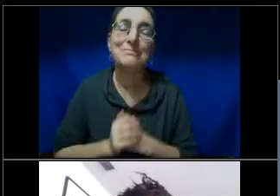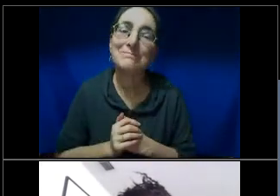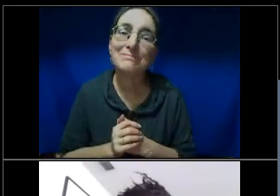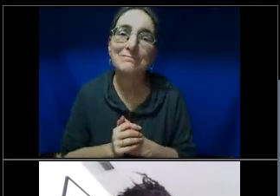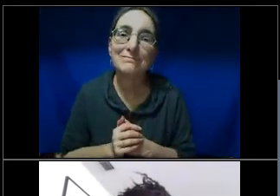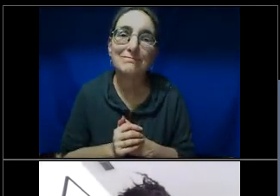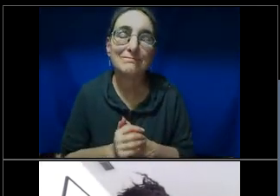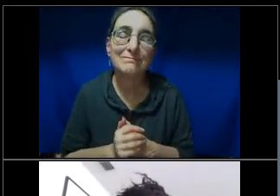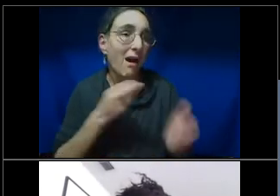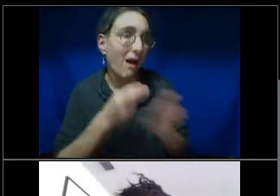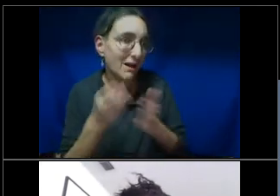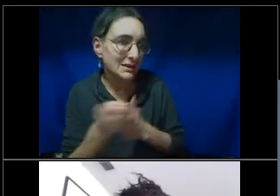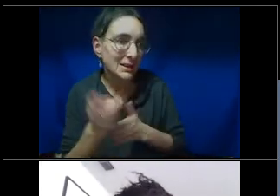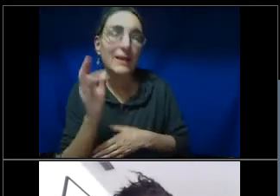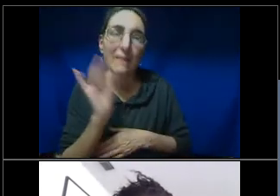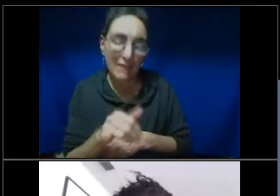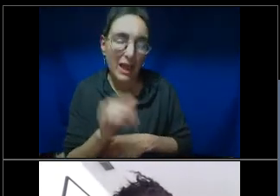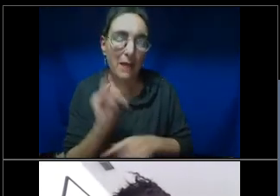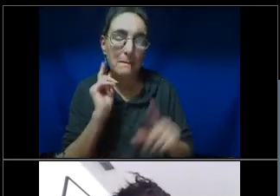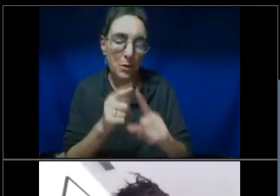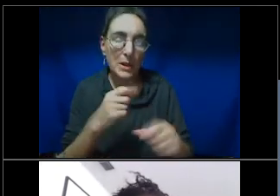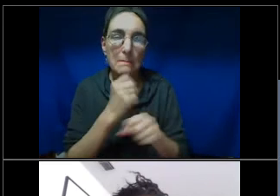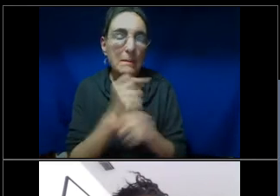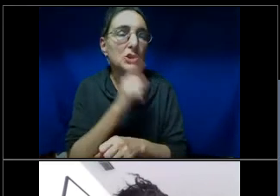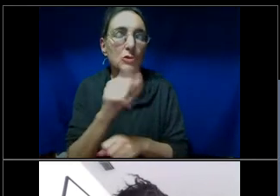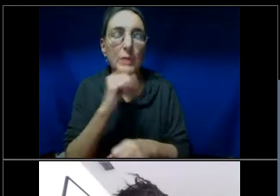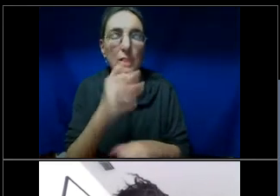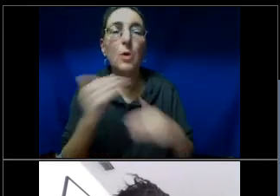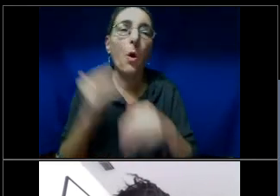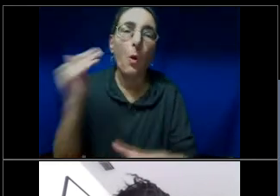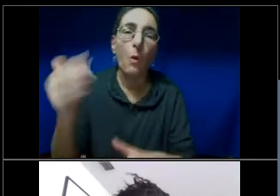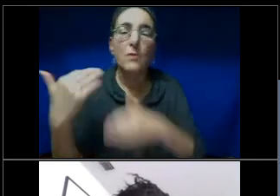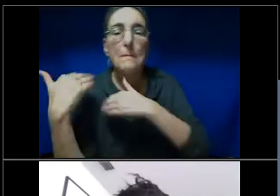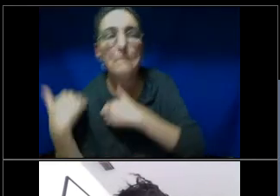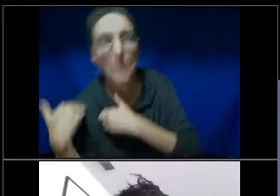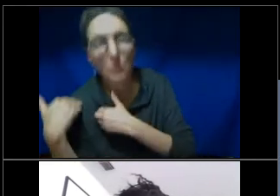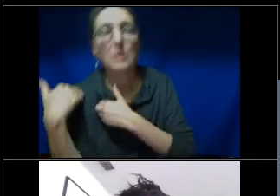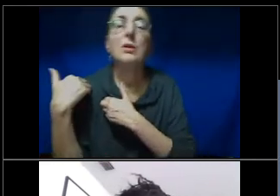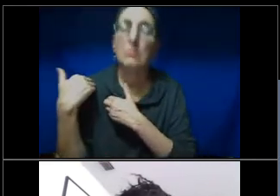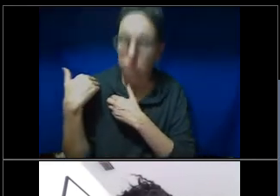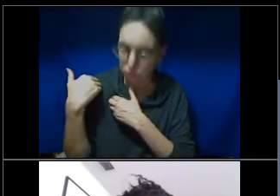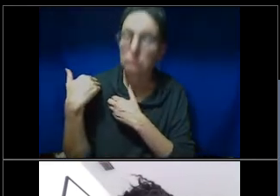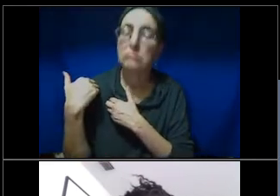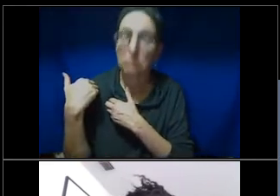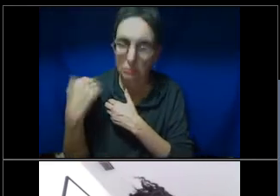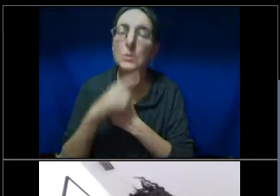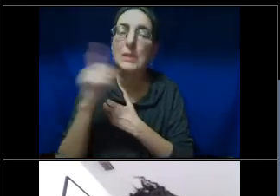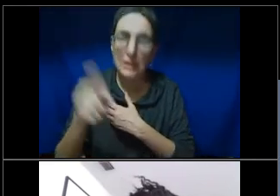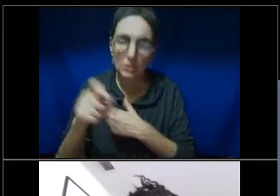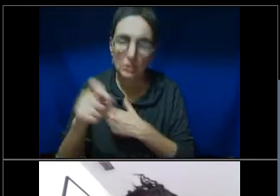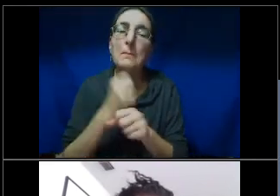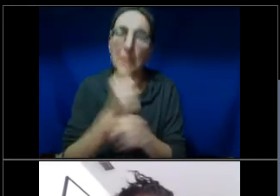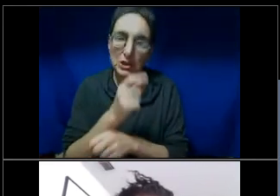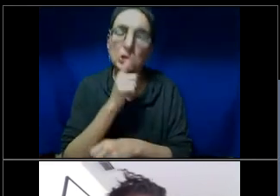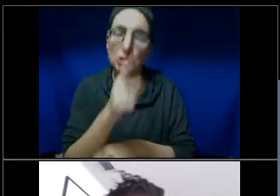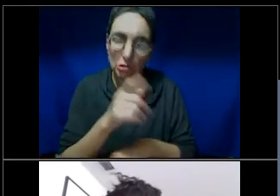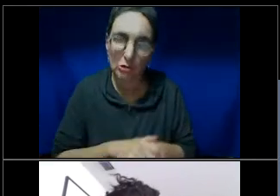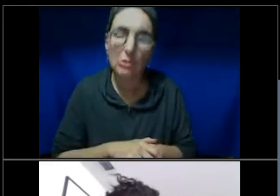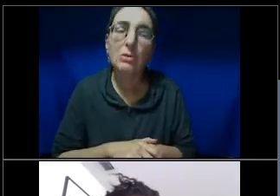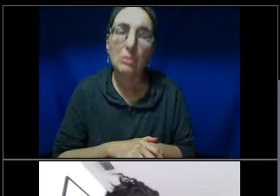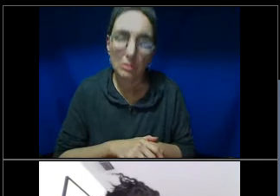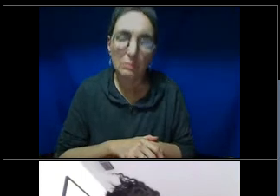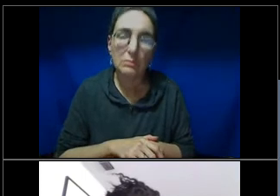honestly, that point about making sure that we're not overburdening is a point that we need to make sure it's shouted from the rooftops. Yes. Randy or Ria, do you